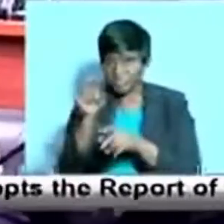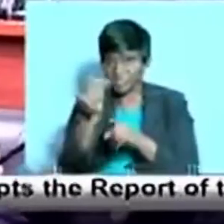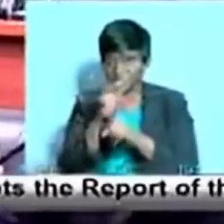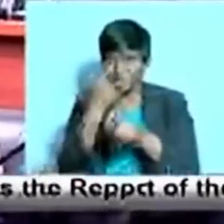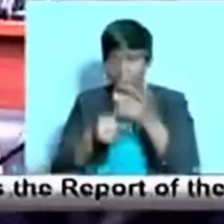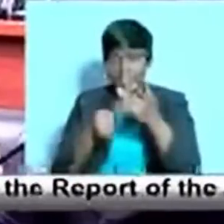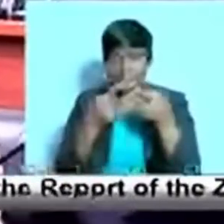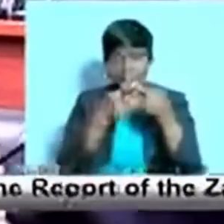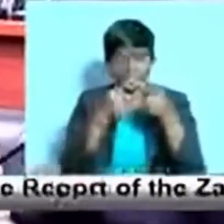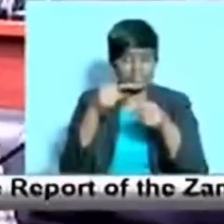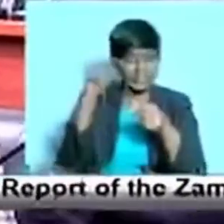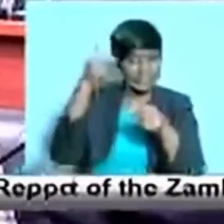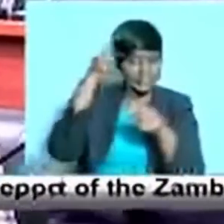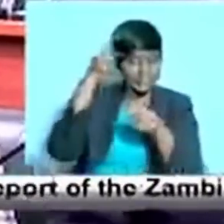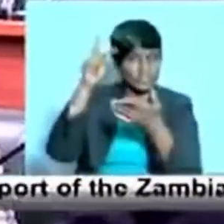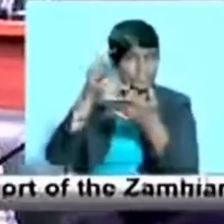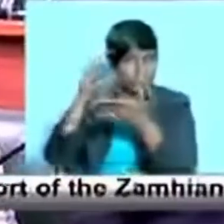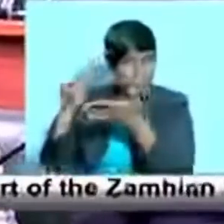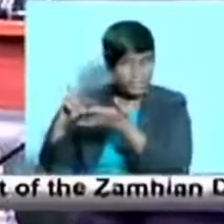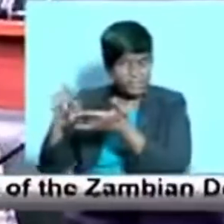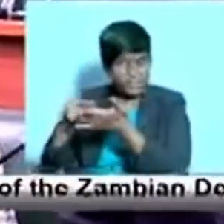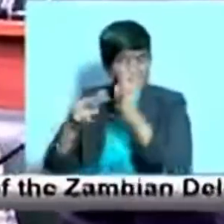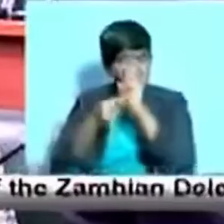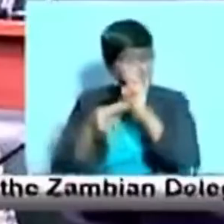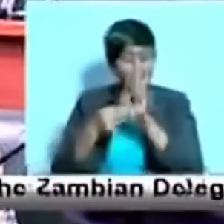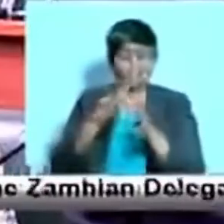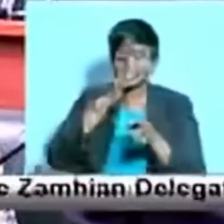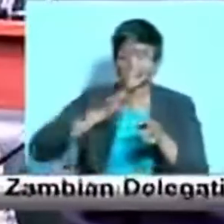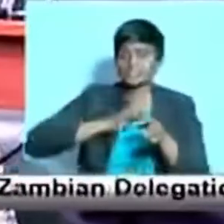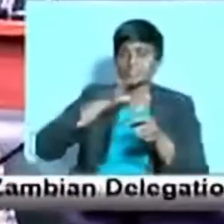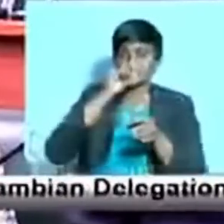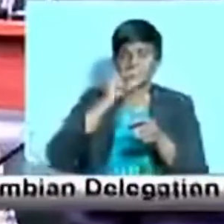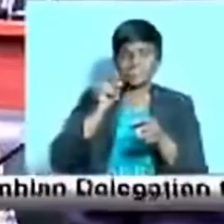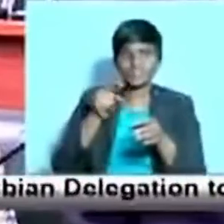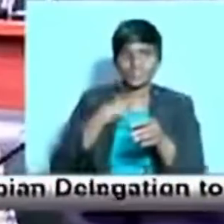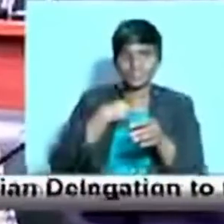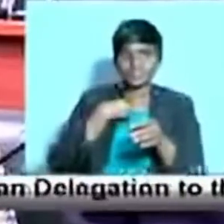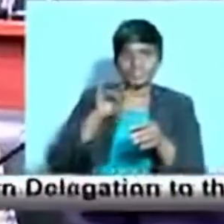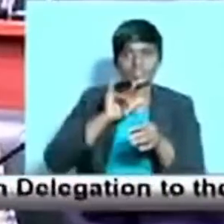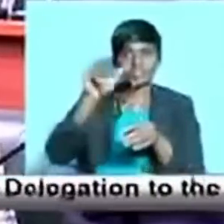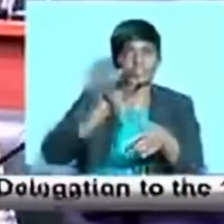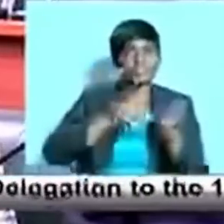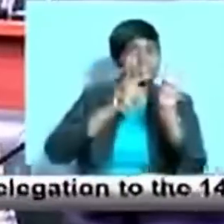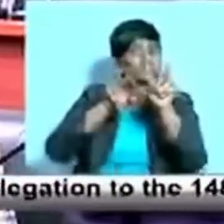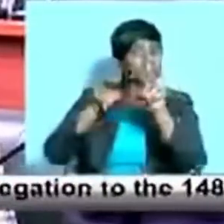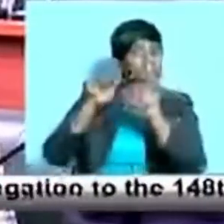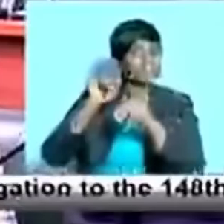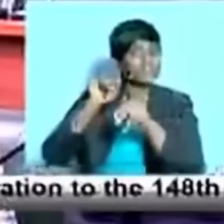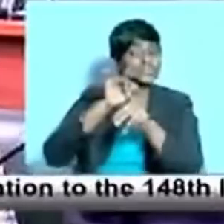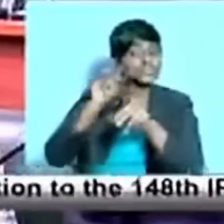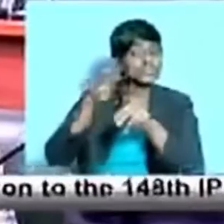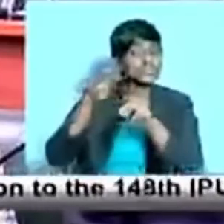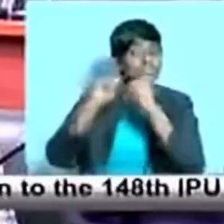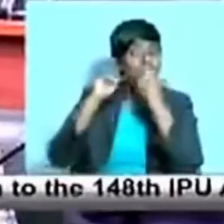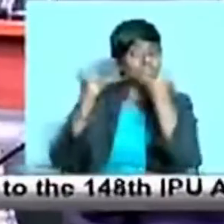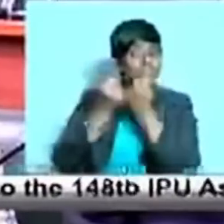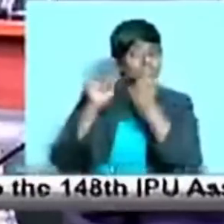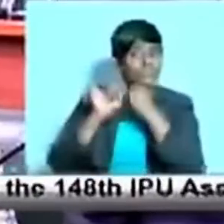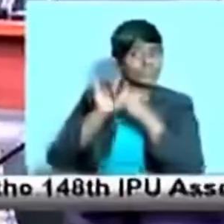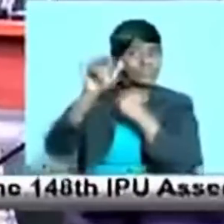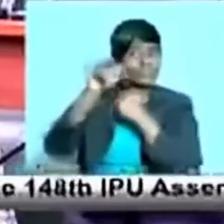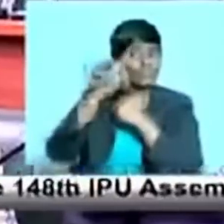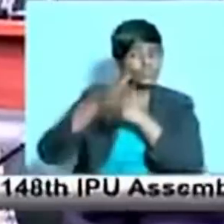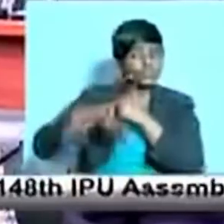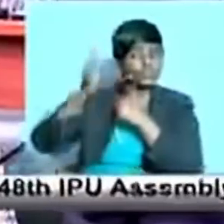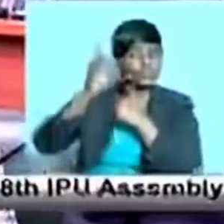from different political parties. Madam Speaker, I've been observing the delegation of those who